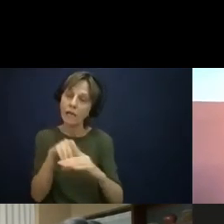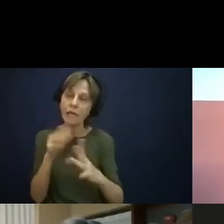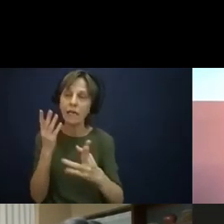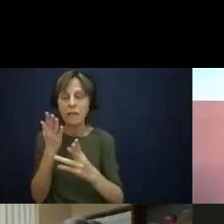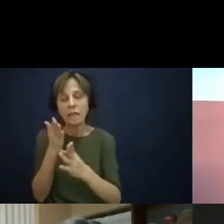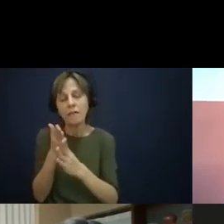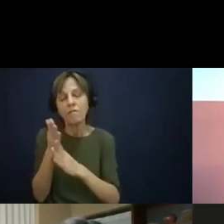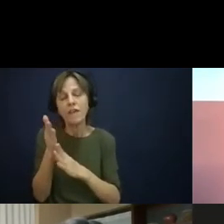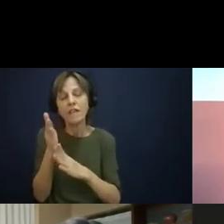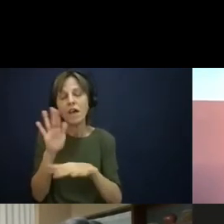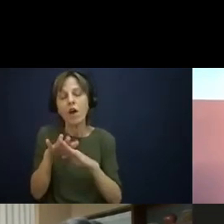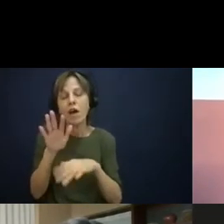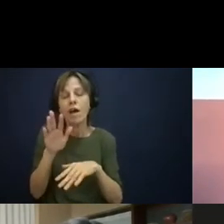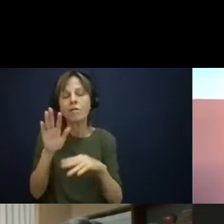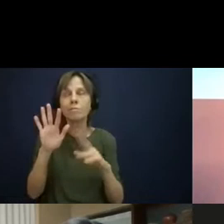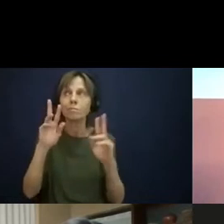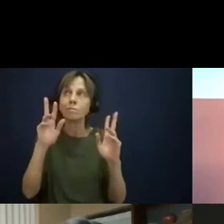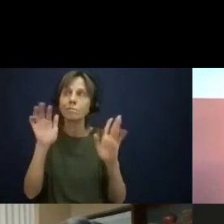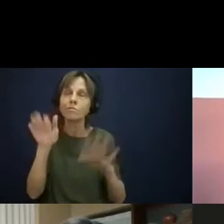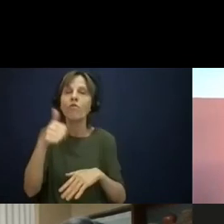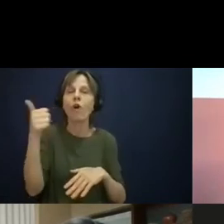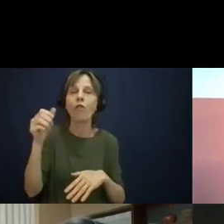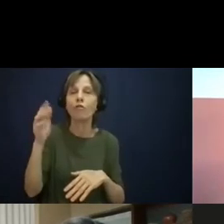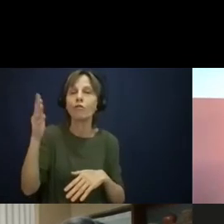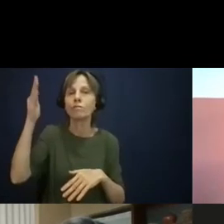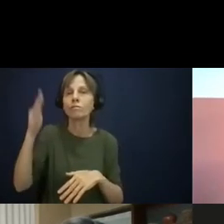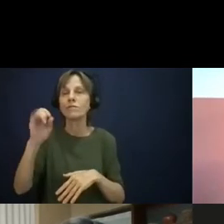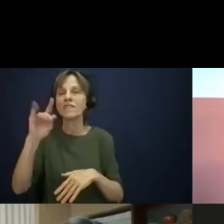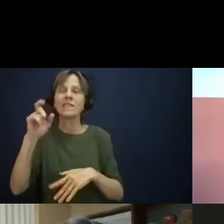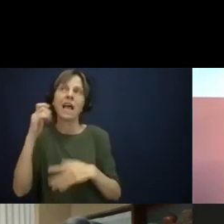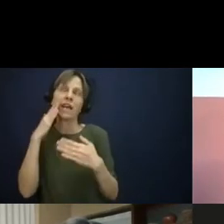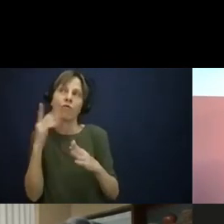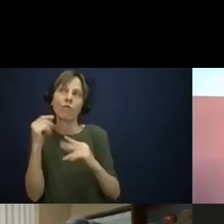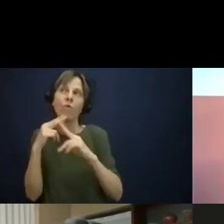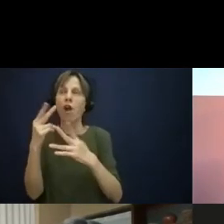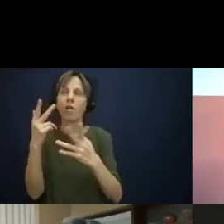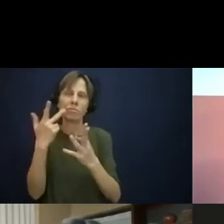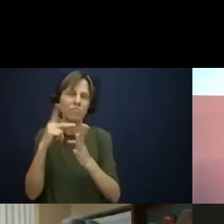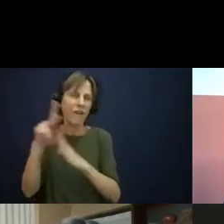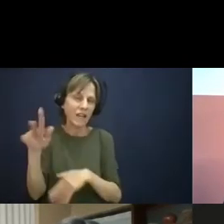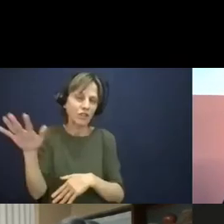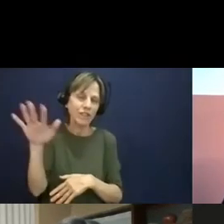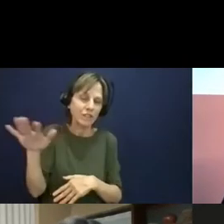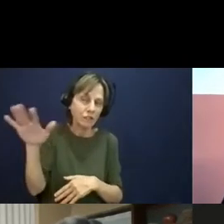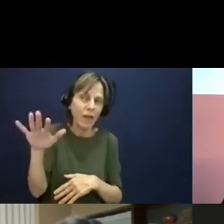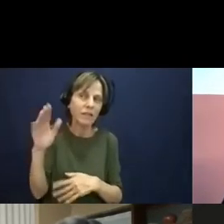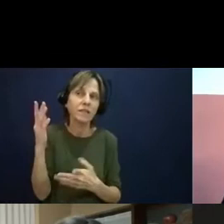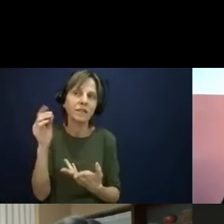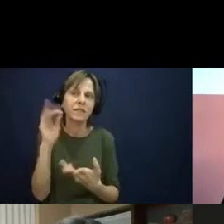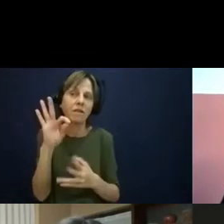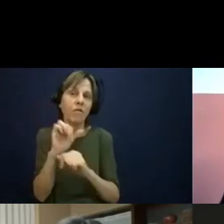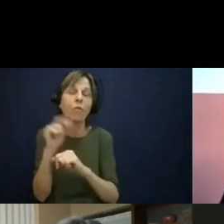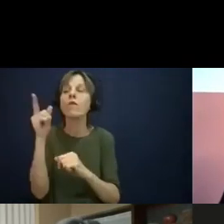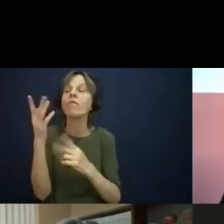on the other side. I don't know what to call that, but the other side, the professional space of the work. They wanted